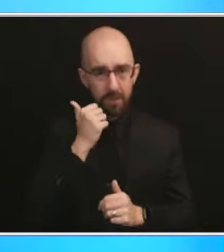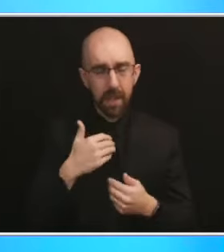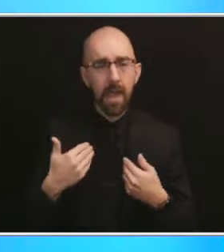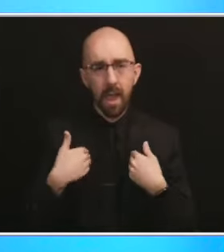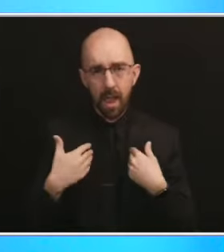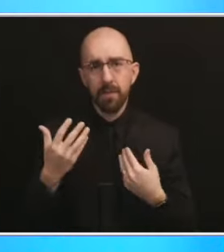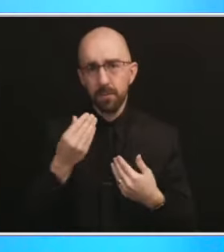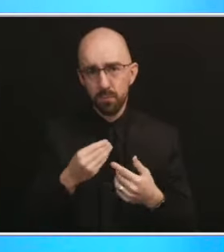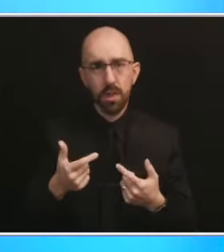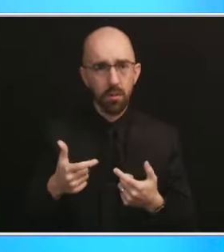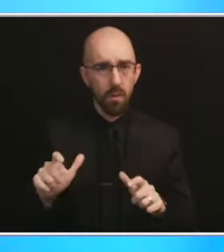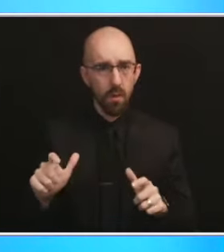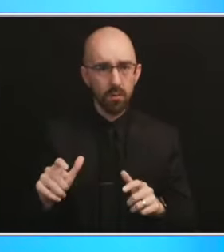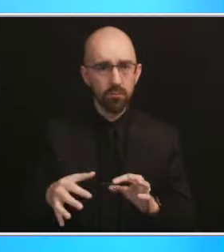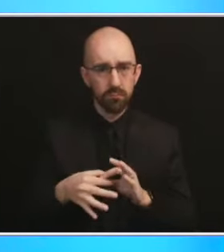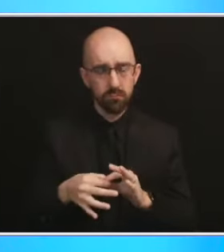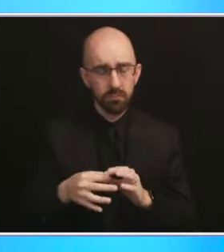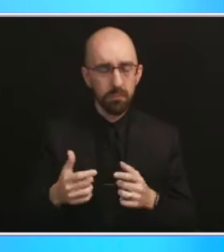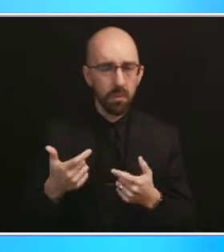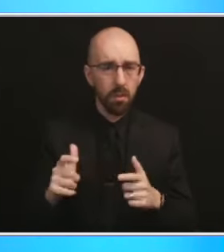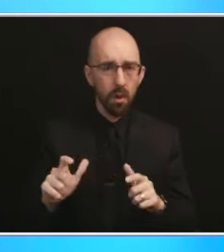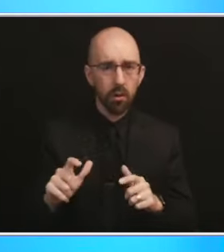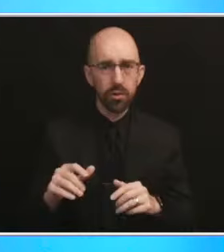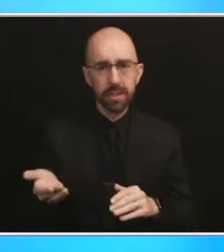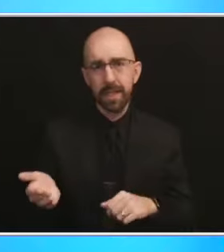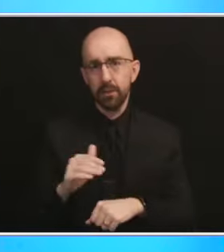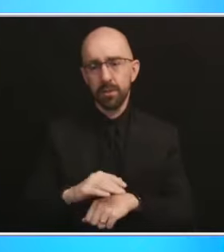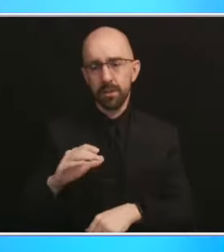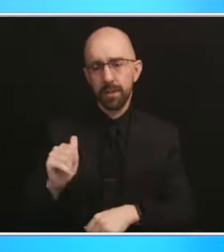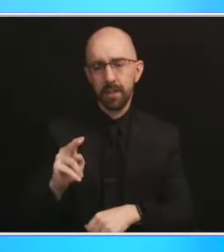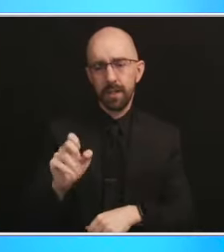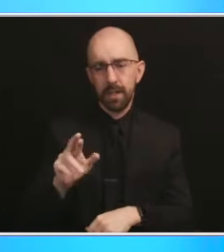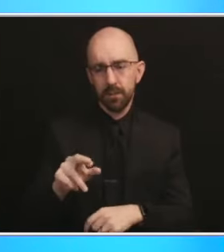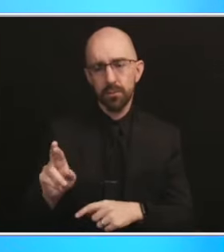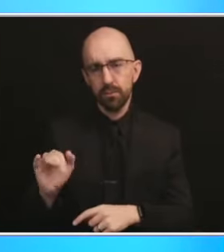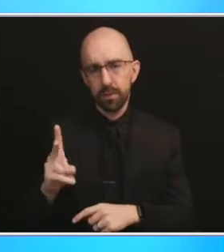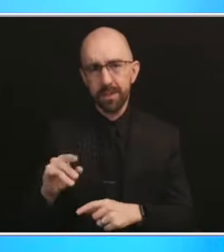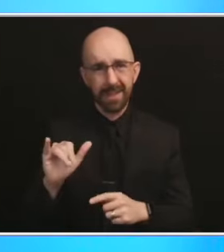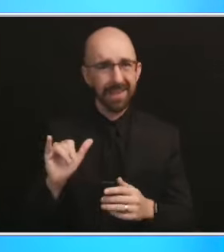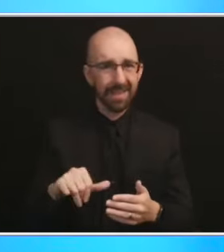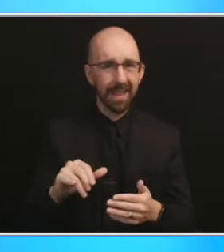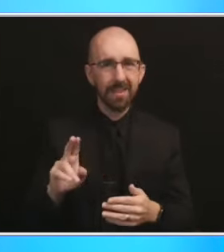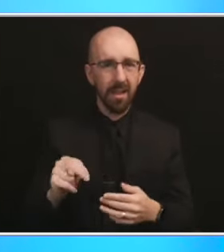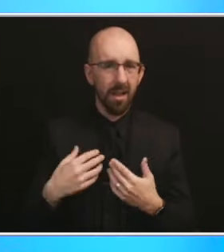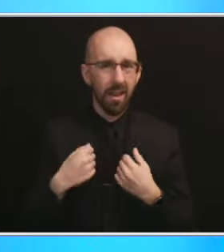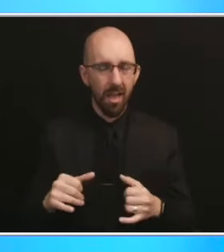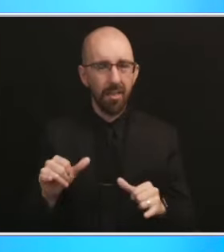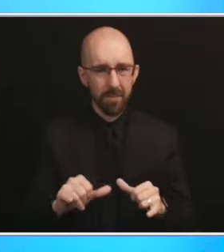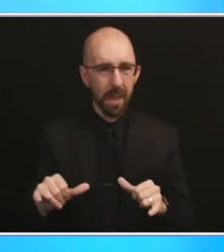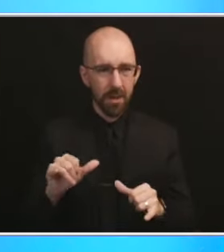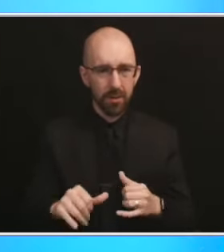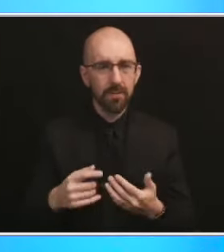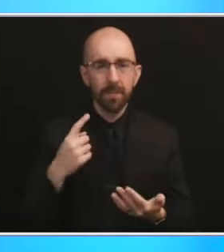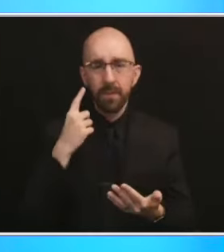large or relatively large increase in cancer risk, and I think that is an unhealthy pattern. And then it's for each